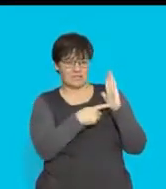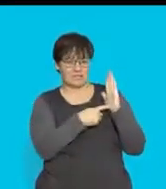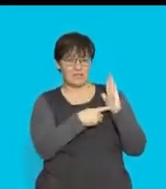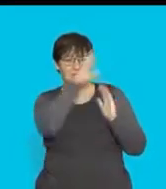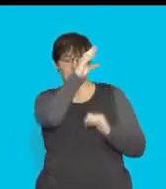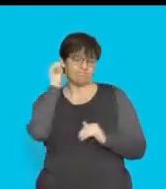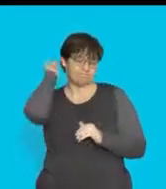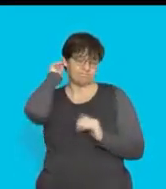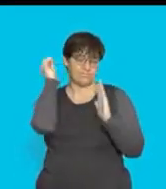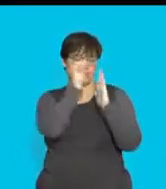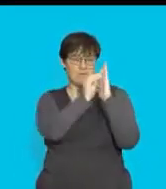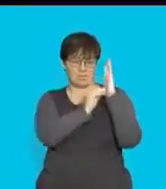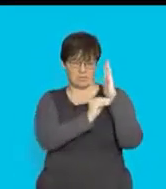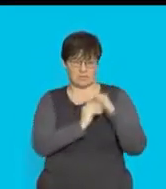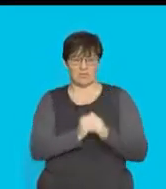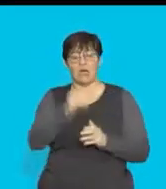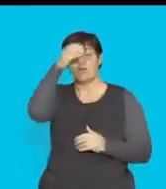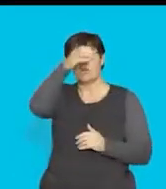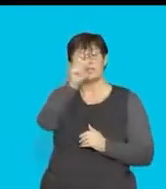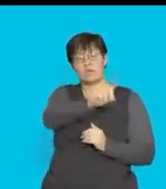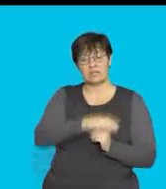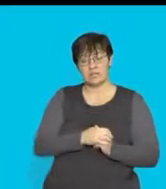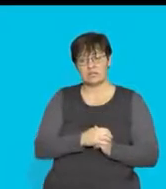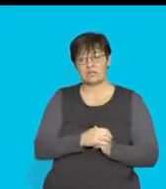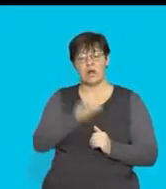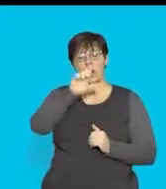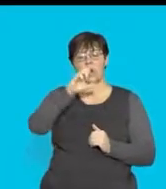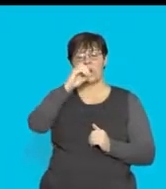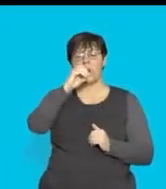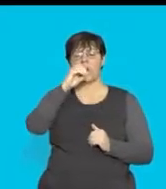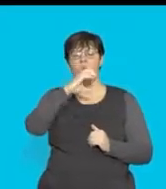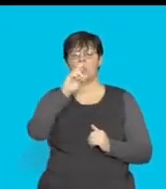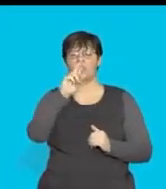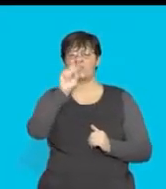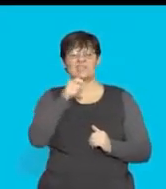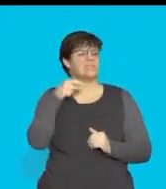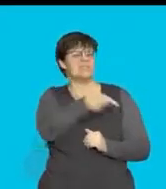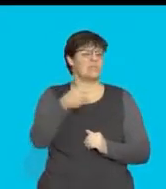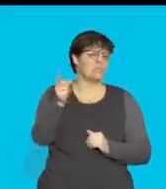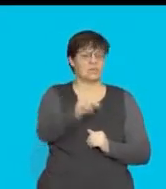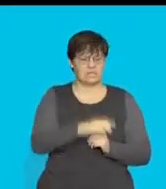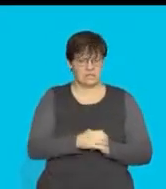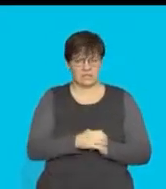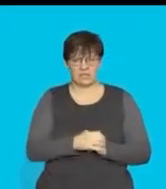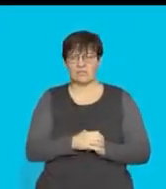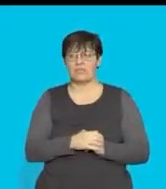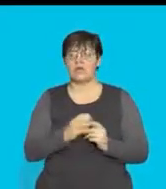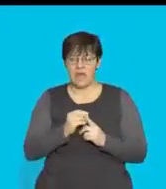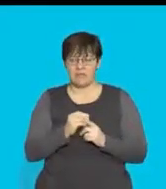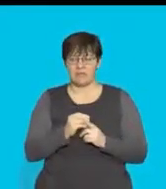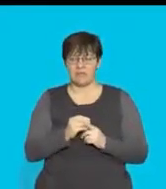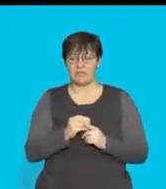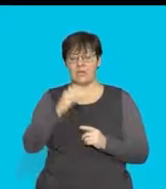that you make note of these terms. The concept of what is a locus. Again guys, if we draw